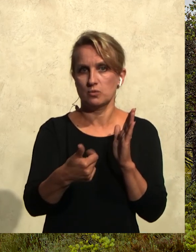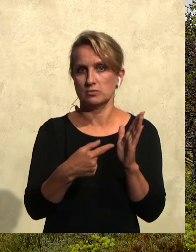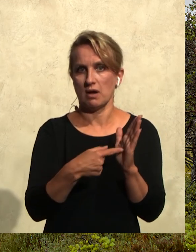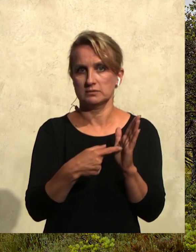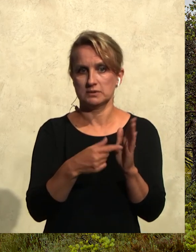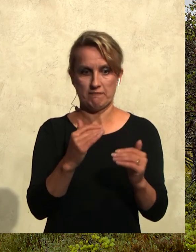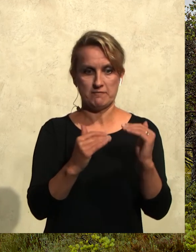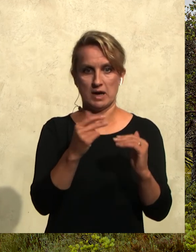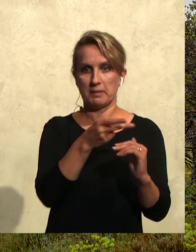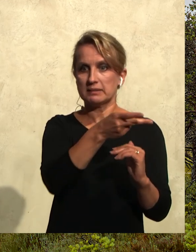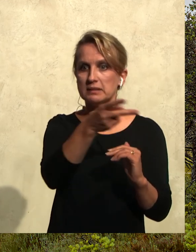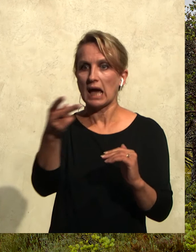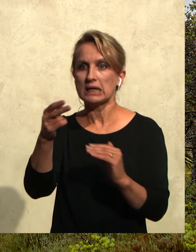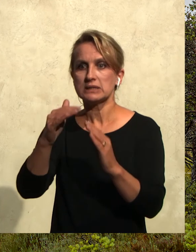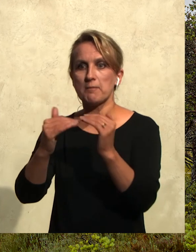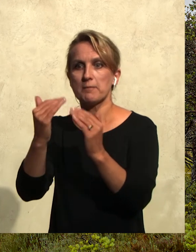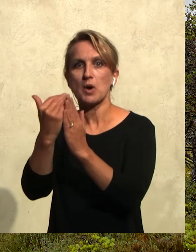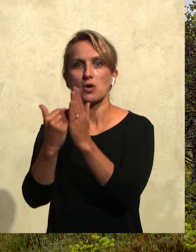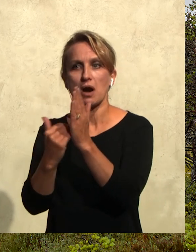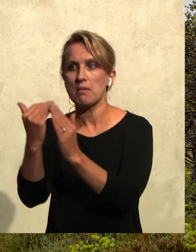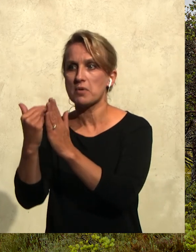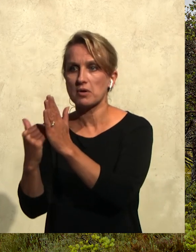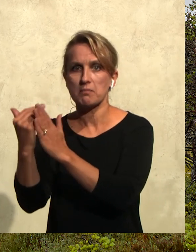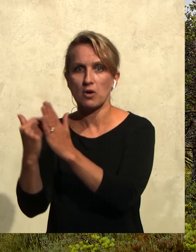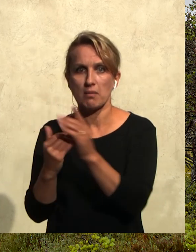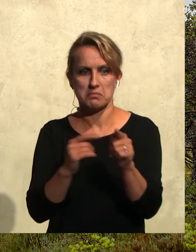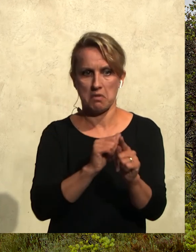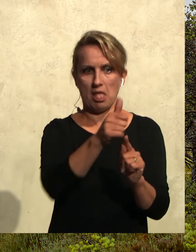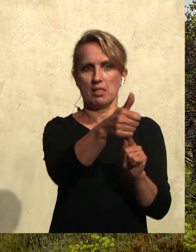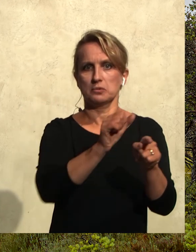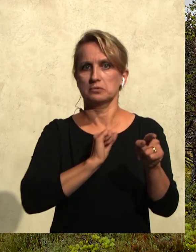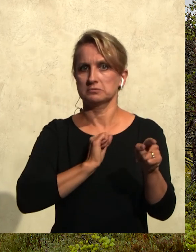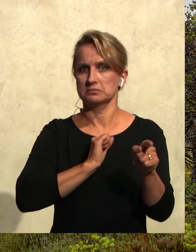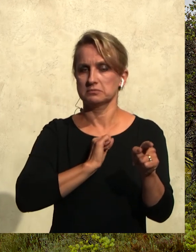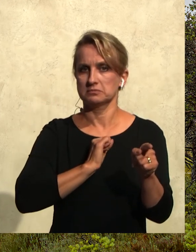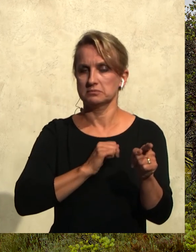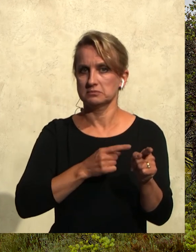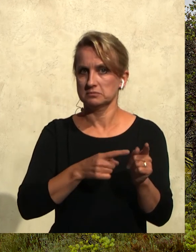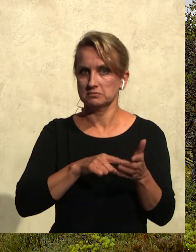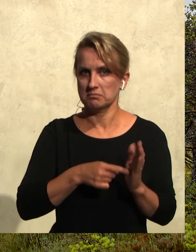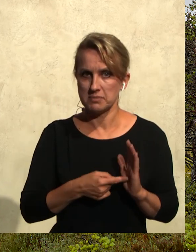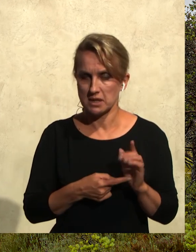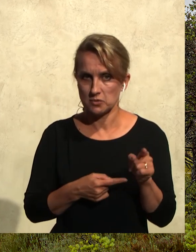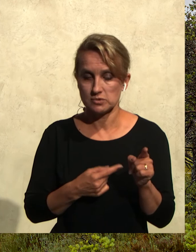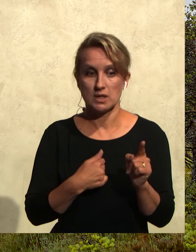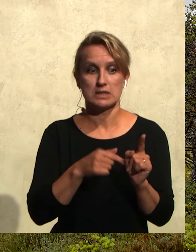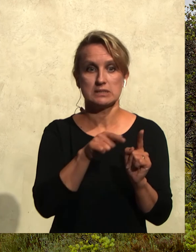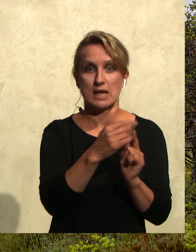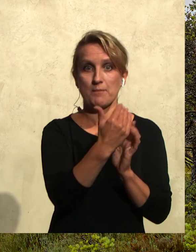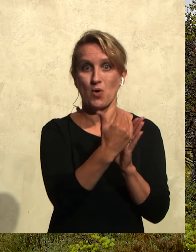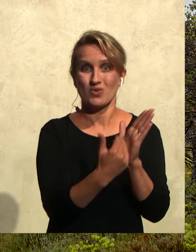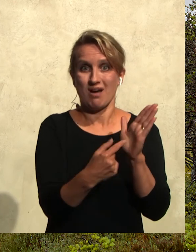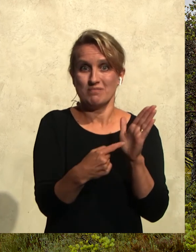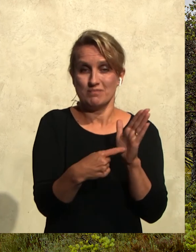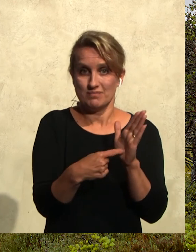successful. And what impacts did it really have? And I think in the case of this one, there were some key success